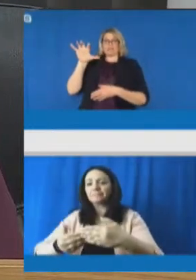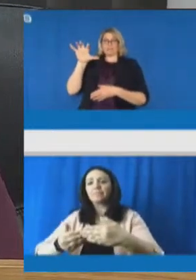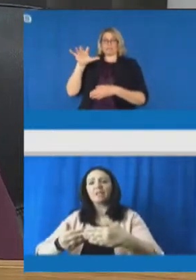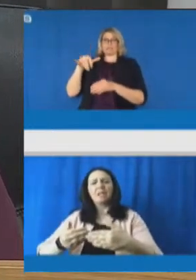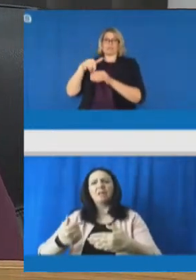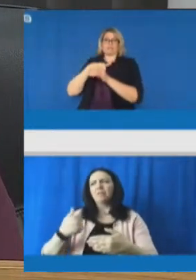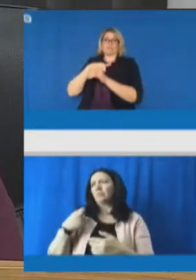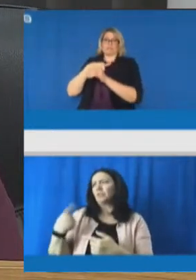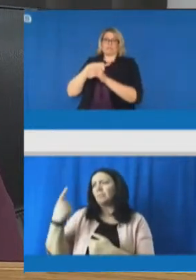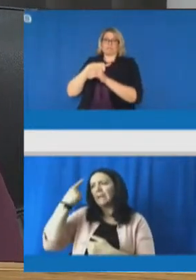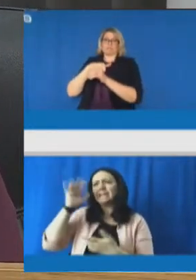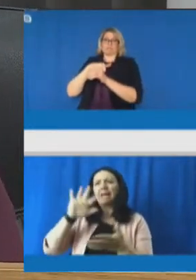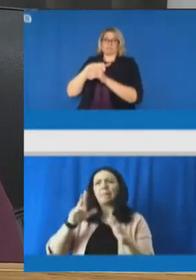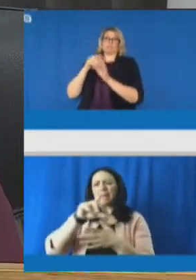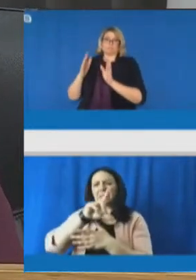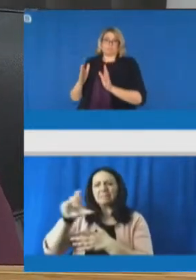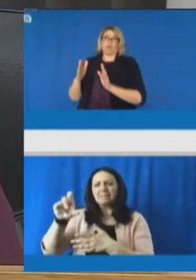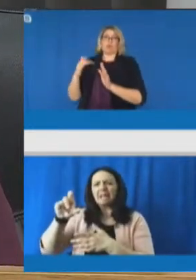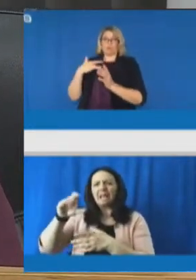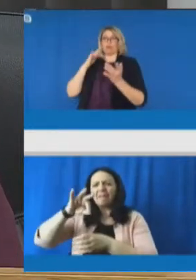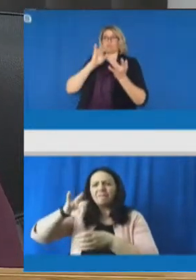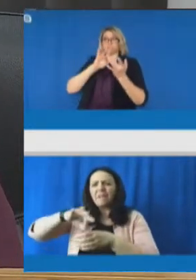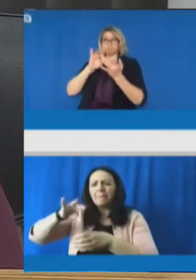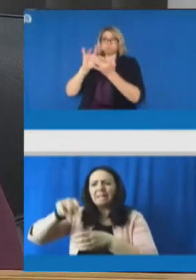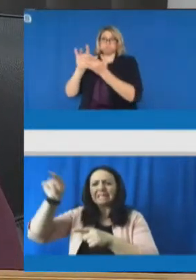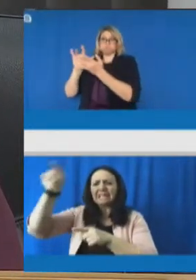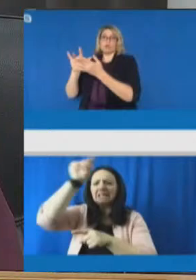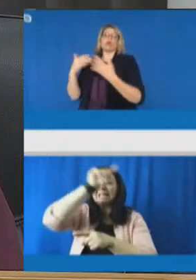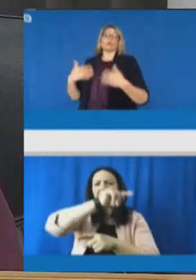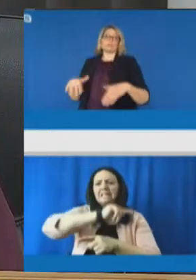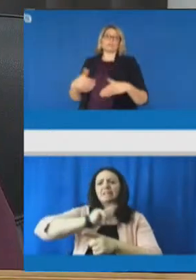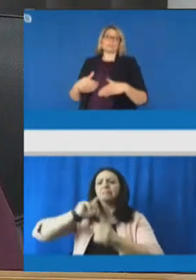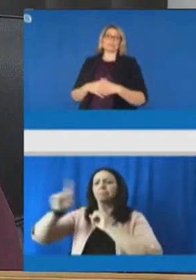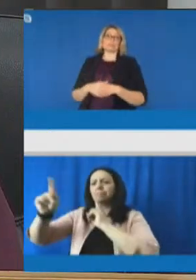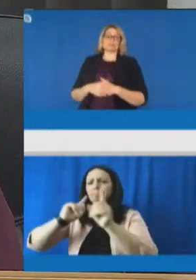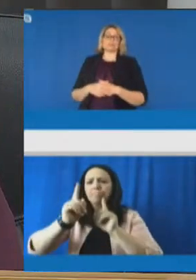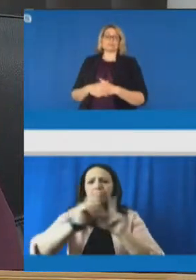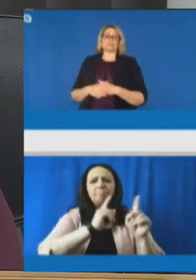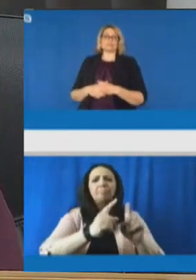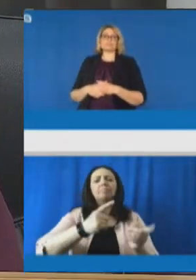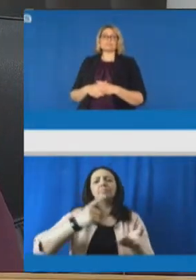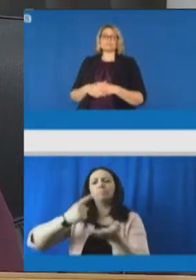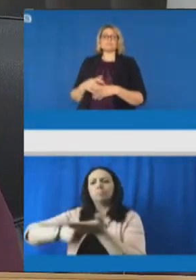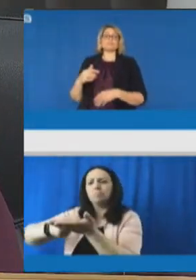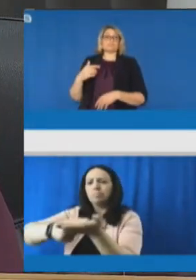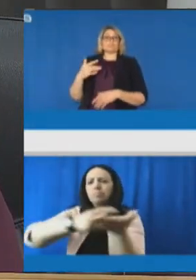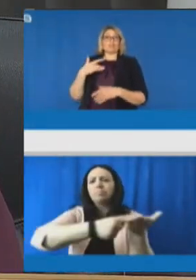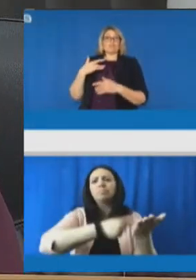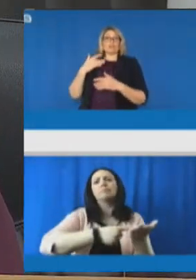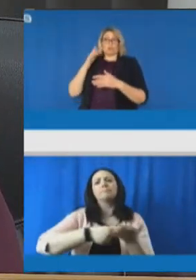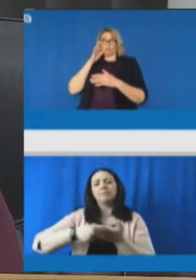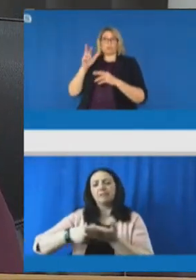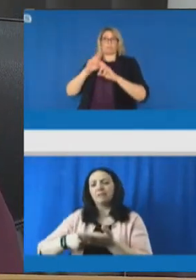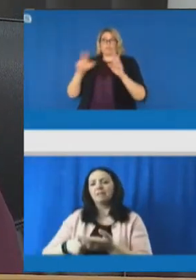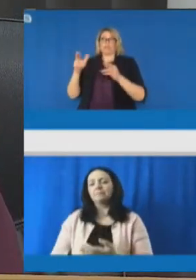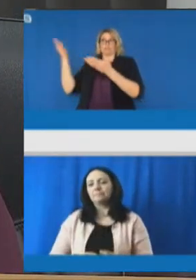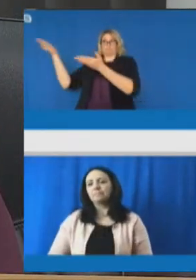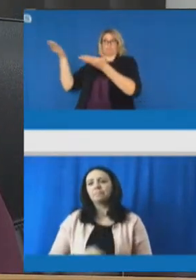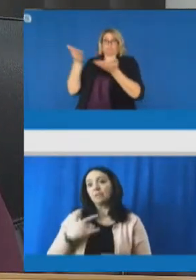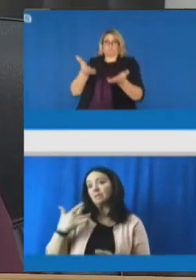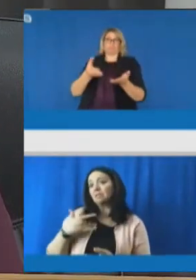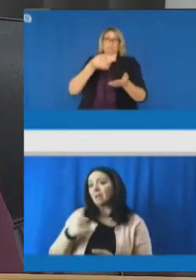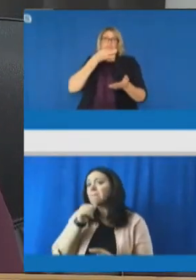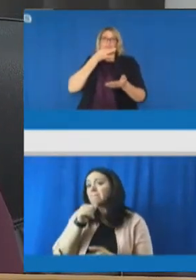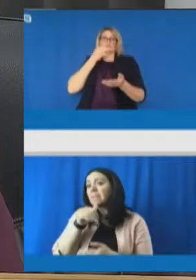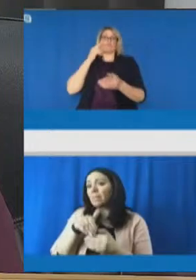on March 17th, but it will continue throughout the week, throughout the end of the month. Thank you. Tom Bateman,